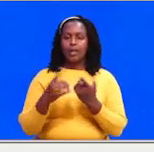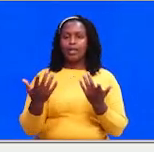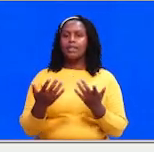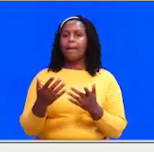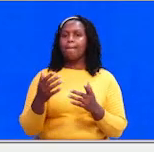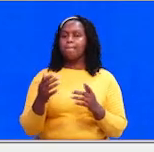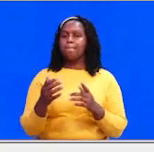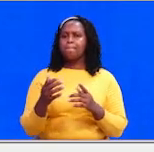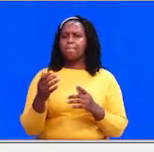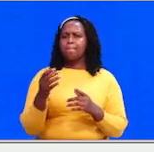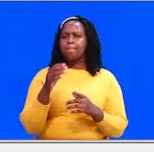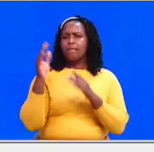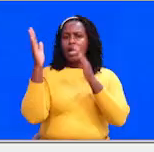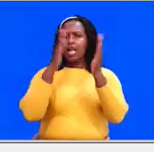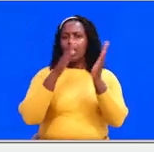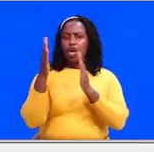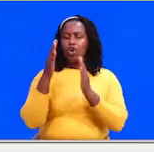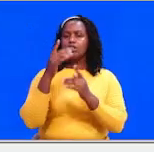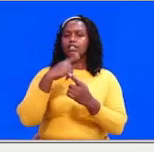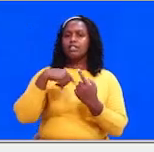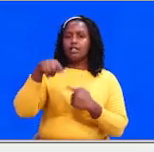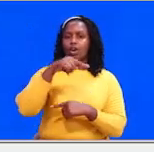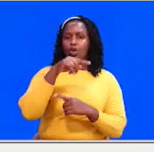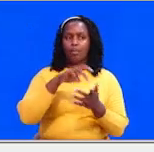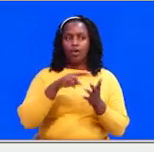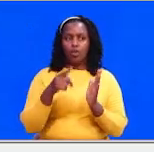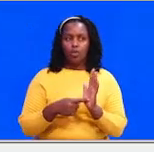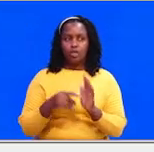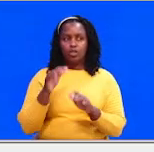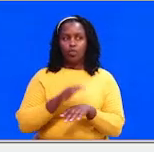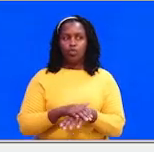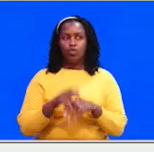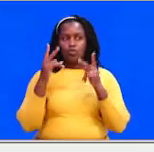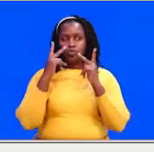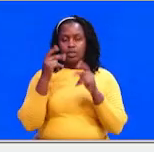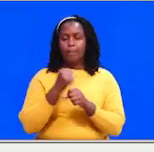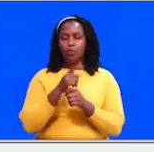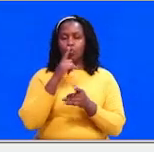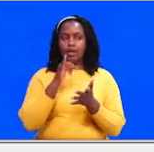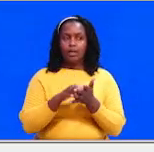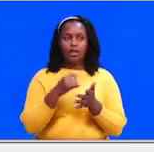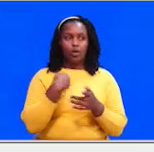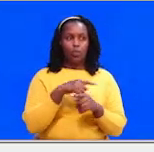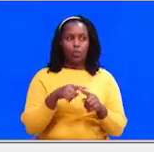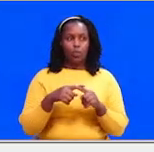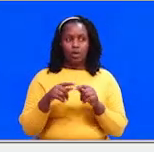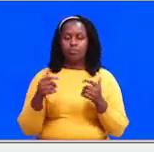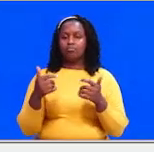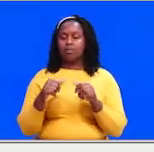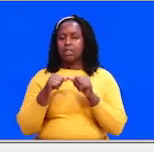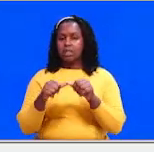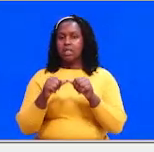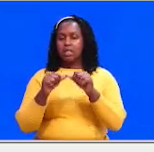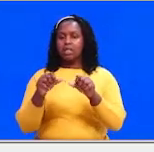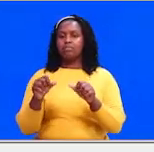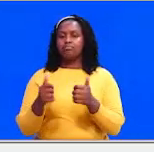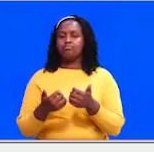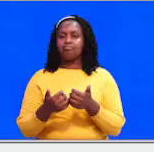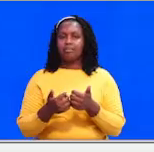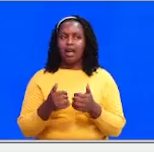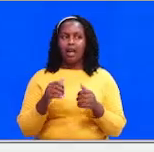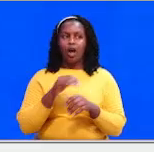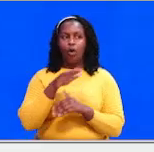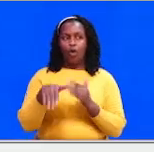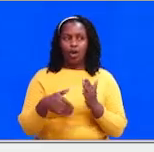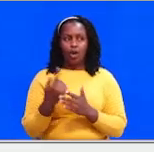recycle sewage water, it's a great way to just ensure that we are maintaining sustainability all round. Yeah. So we need more people like